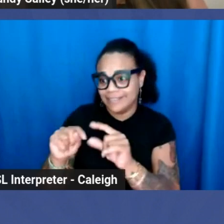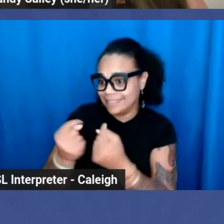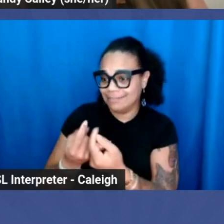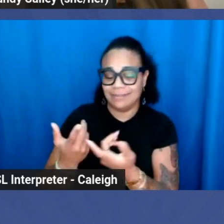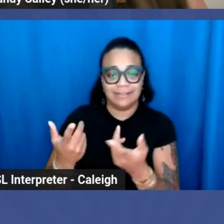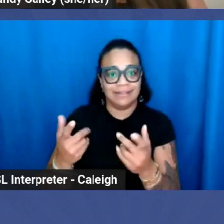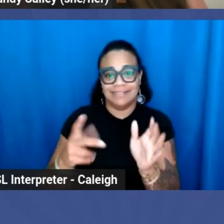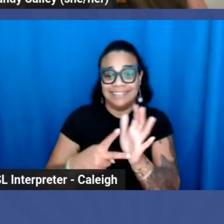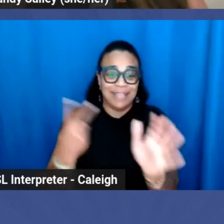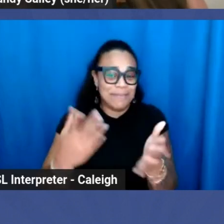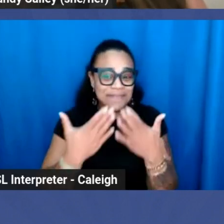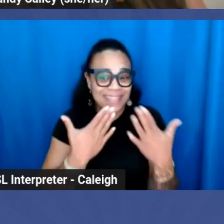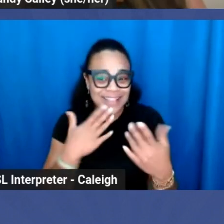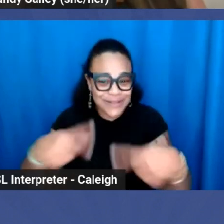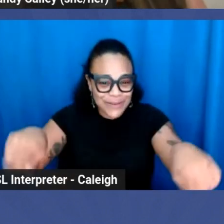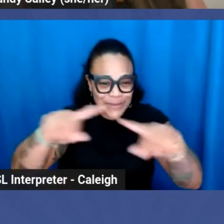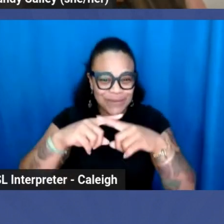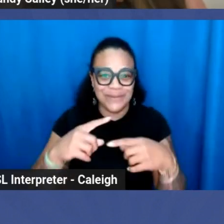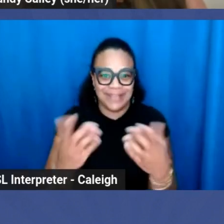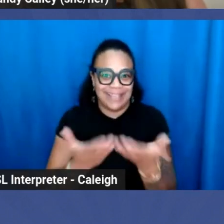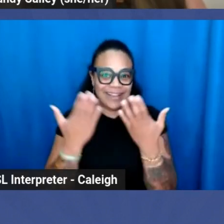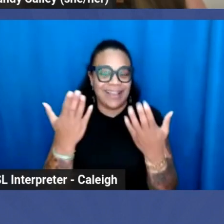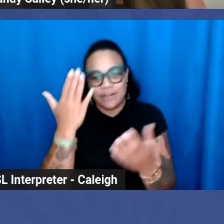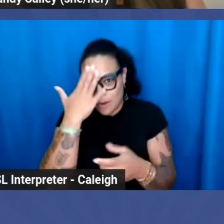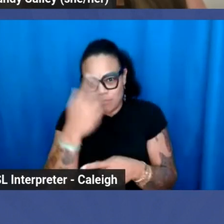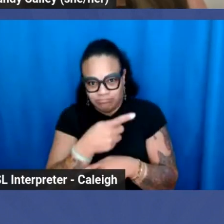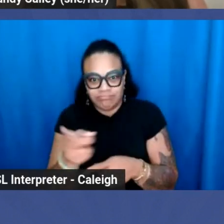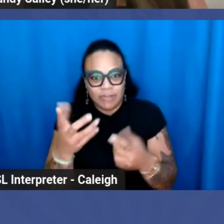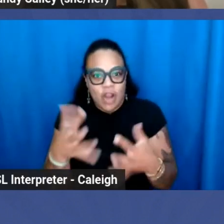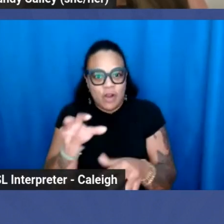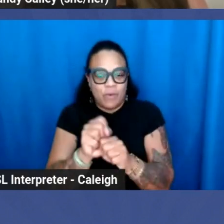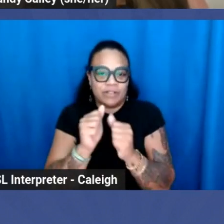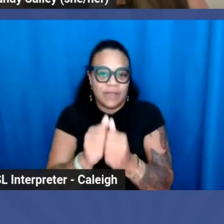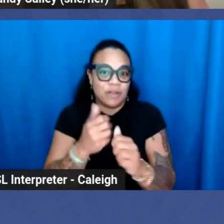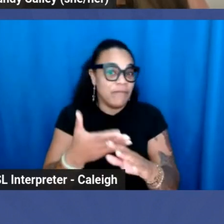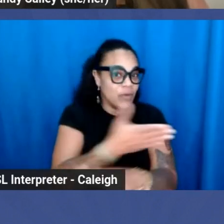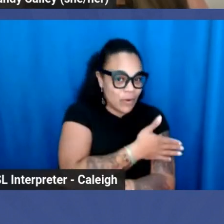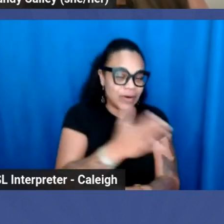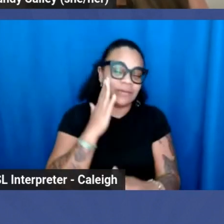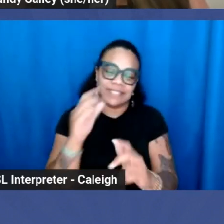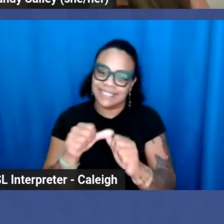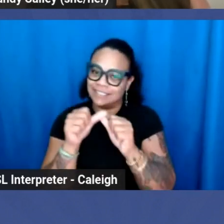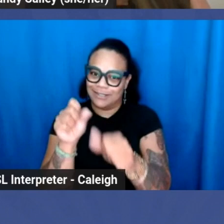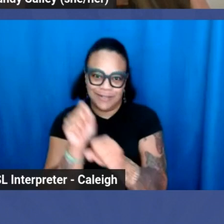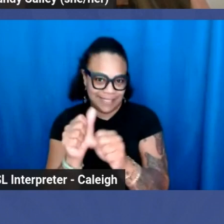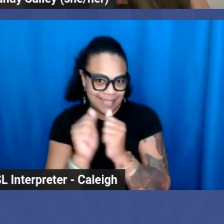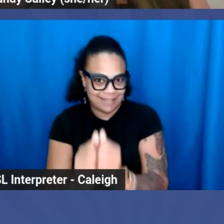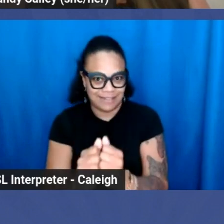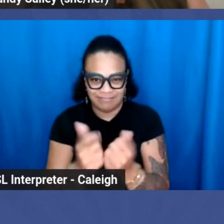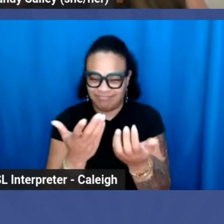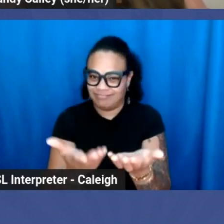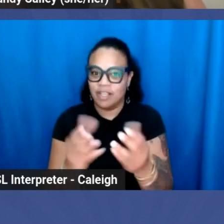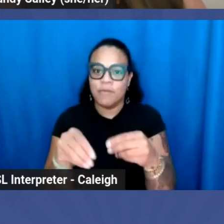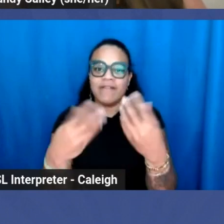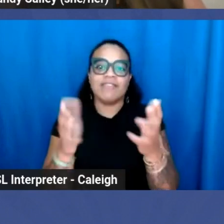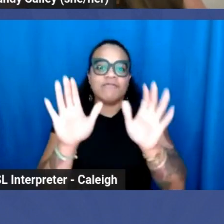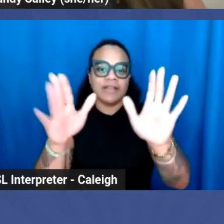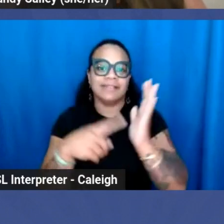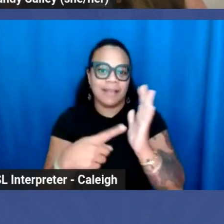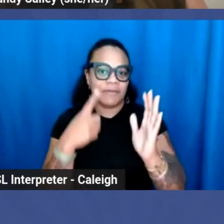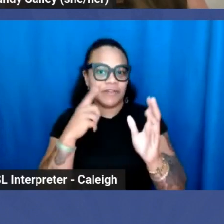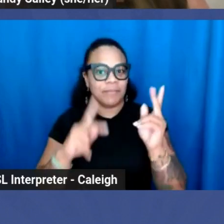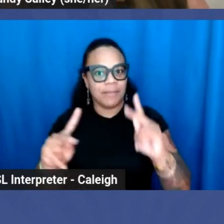on this screen, because I know you all have sort of worked together before and continue to work together. And I think it's a great example for folks watching who might be involved in